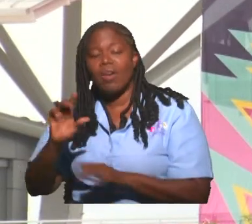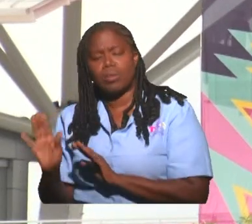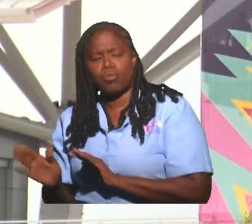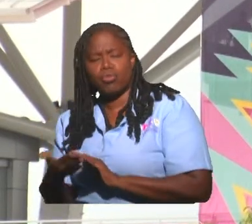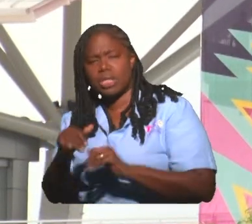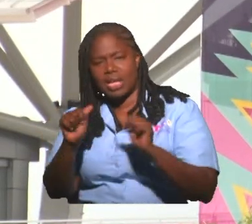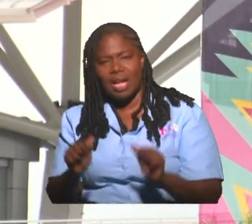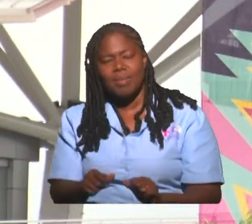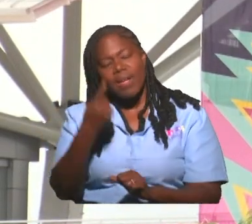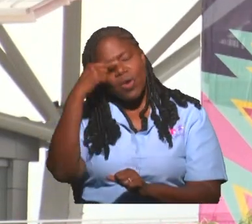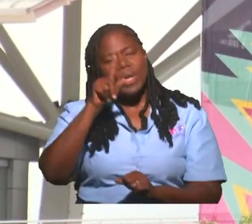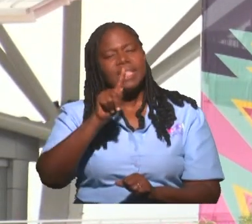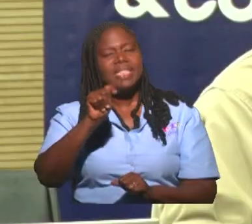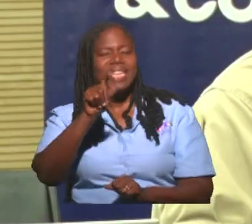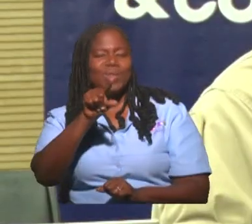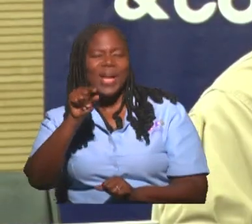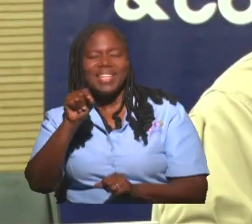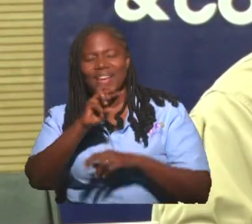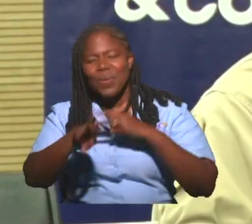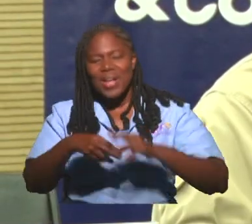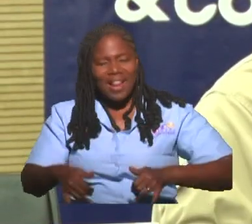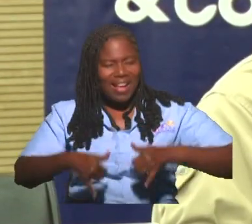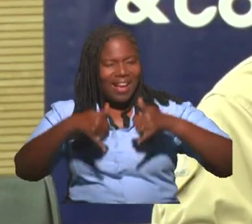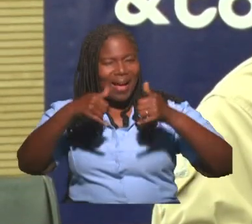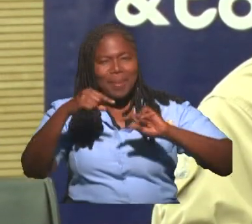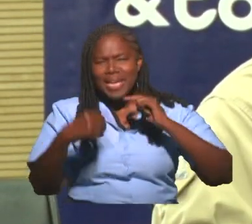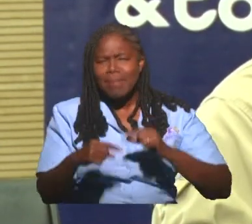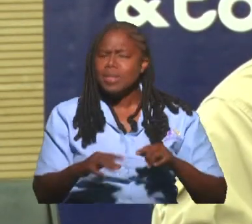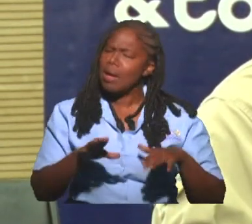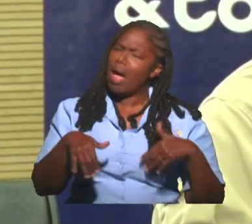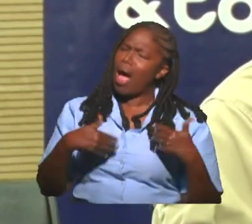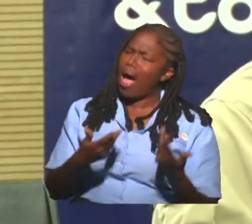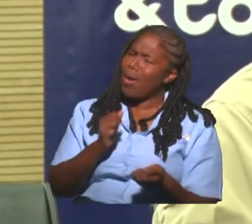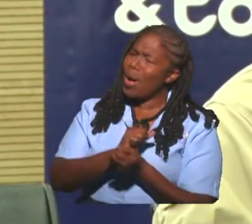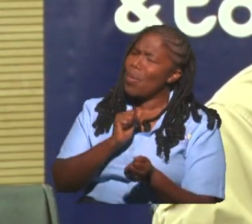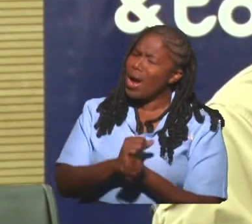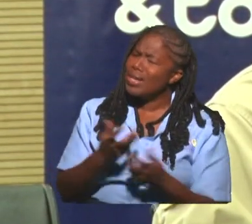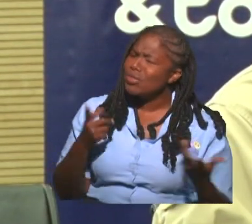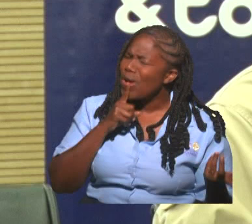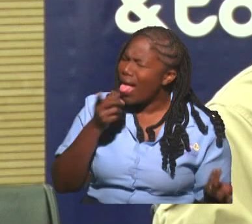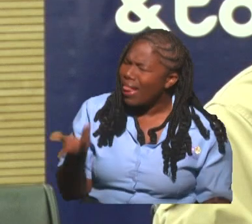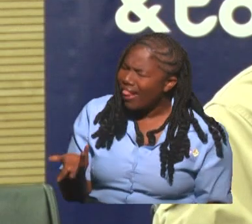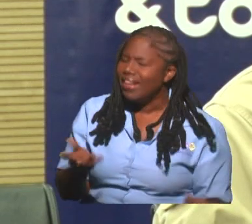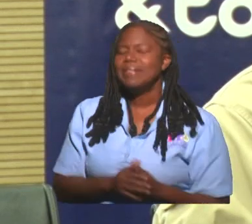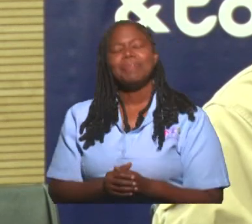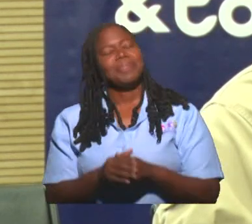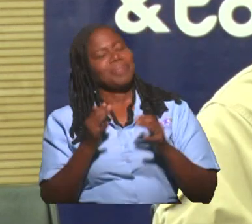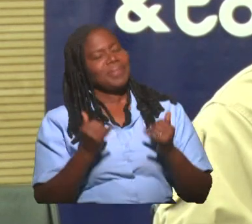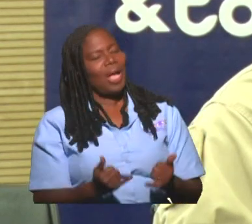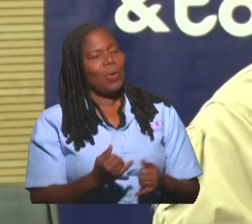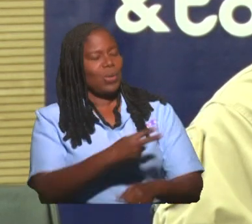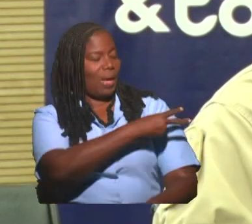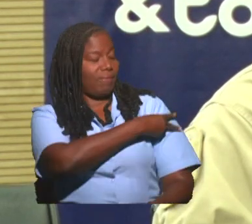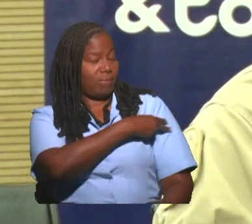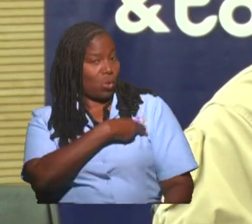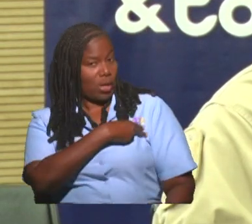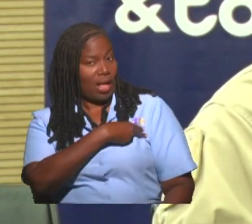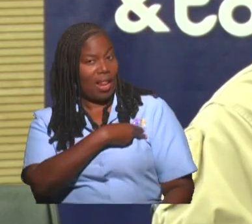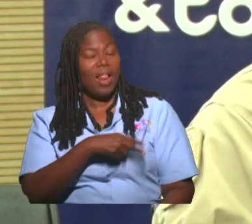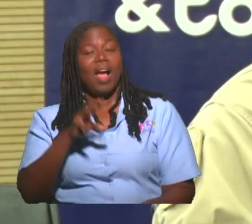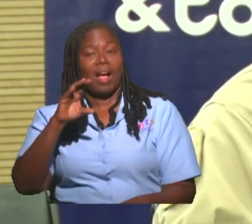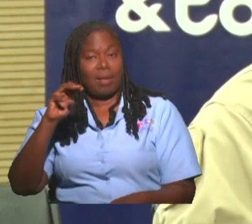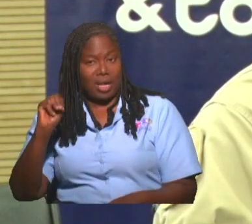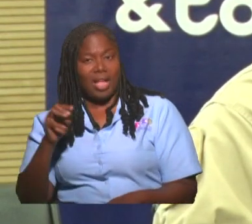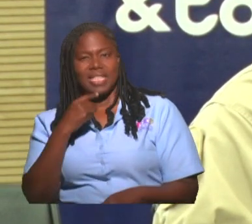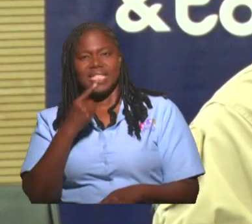for T20 World Cup matches. But how exactly this works? Colonel Colin Millington of the Trinidad and Tobago Defence Force spoke on